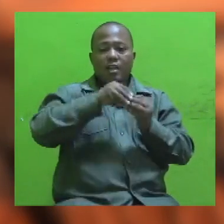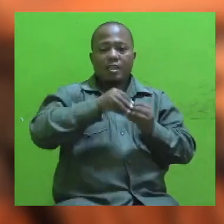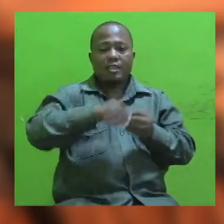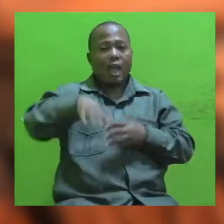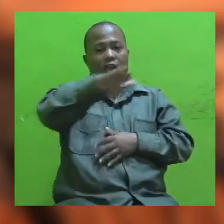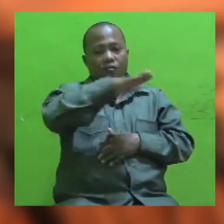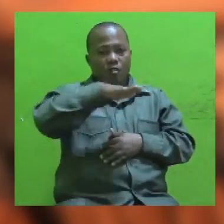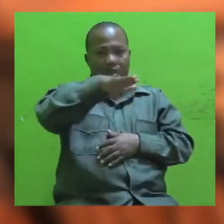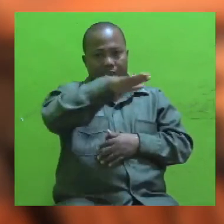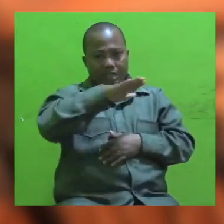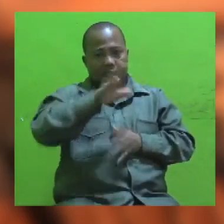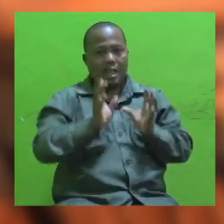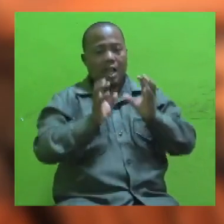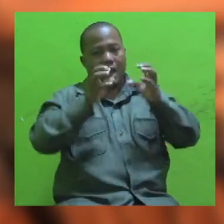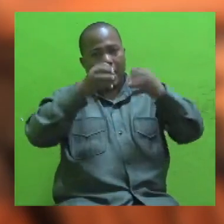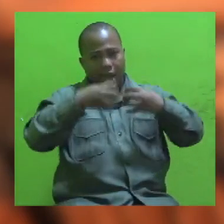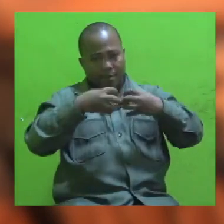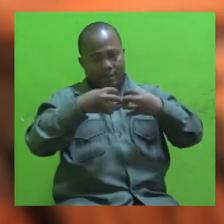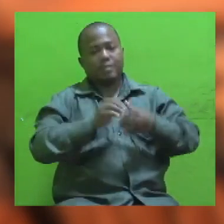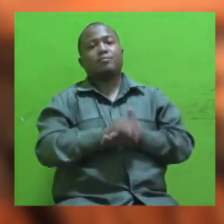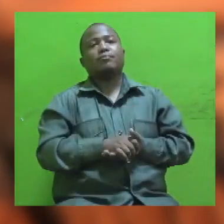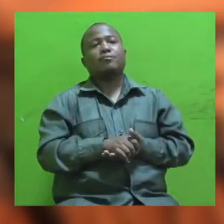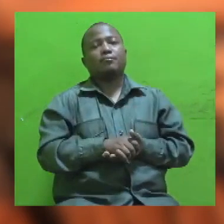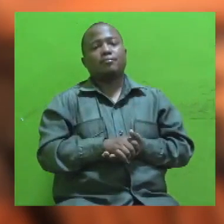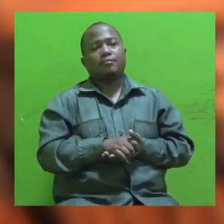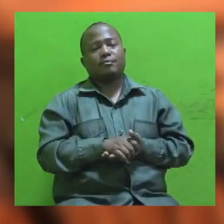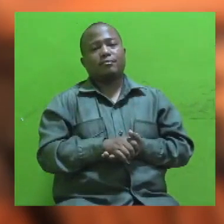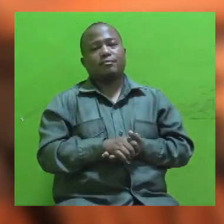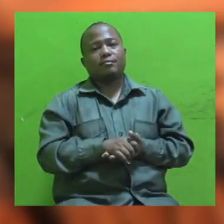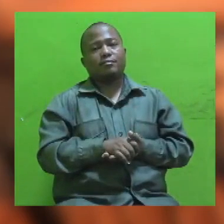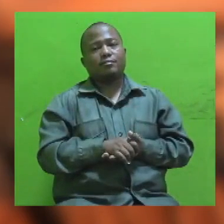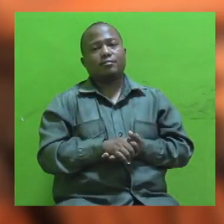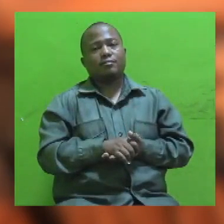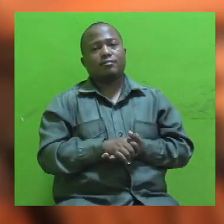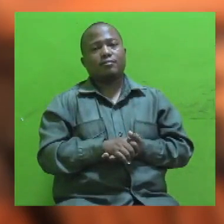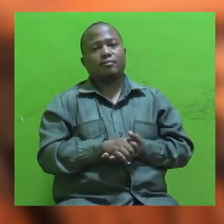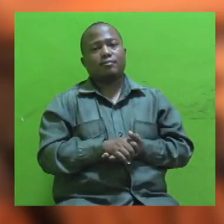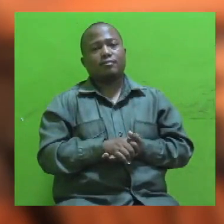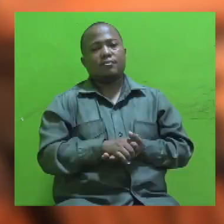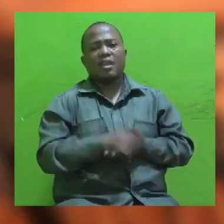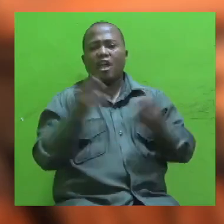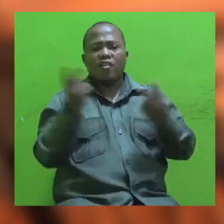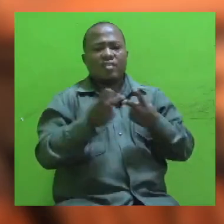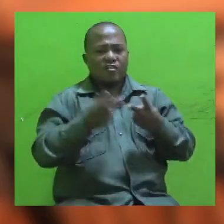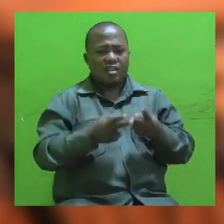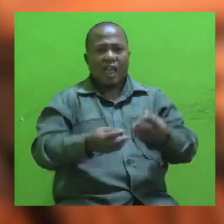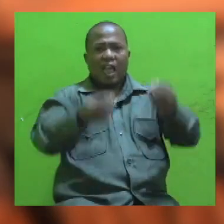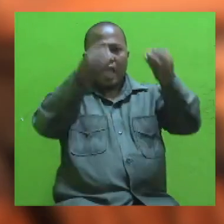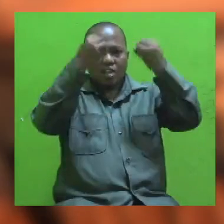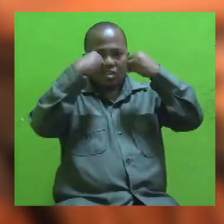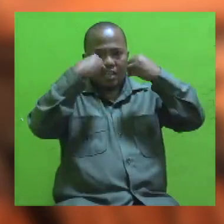Environmental Committee. Economic, Construction and Environmental Committee. And the other one also is